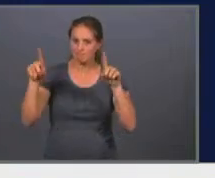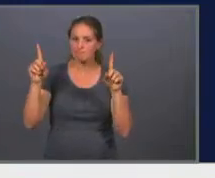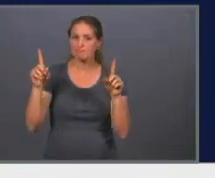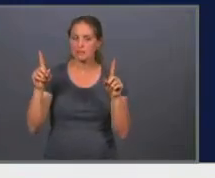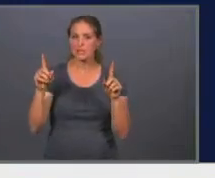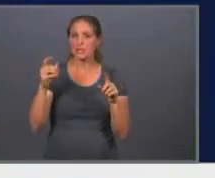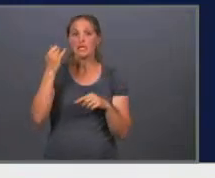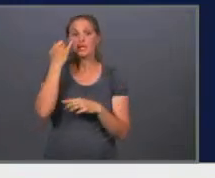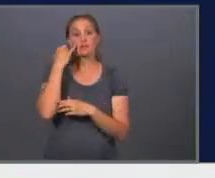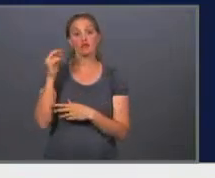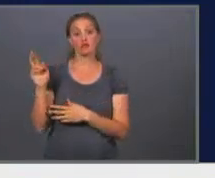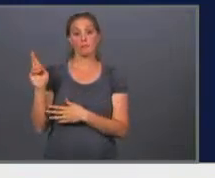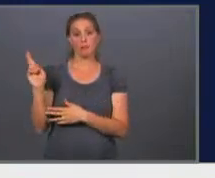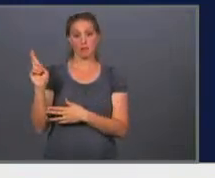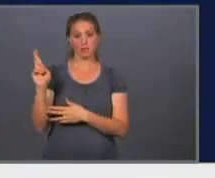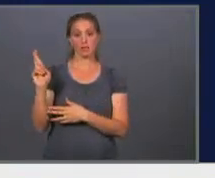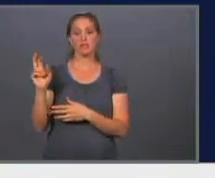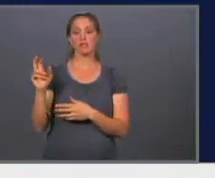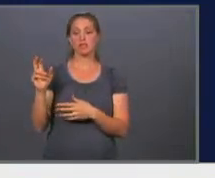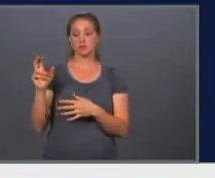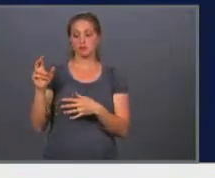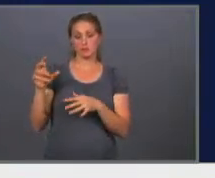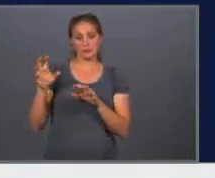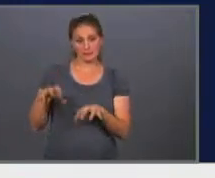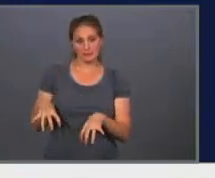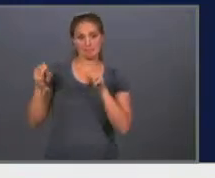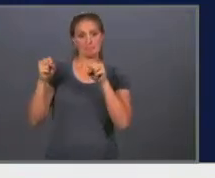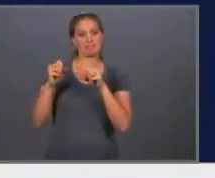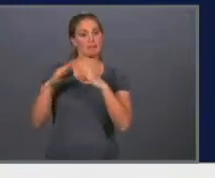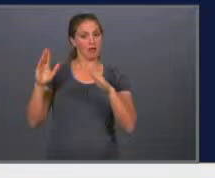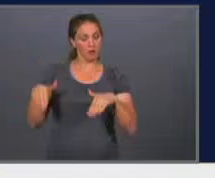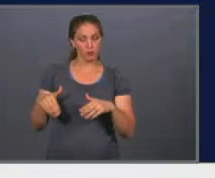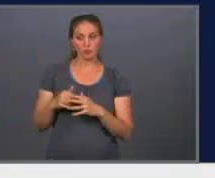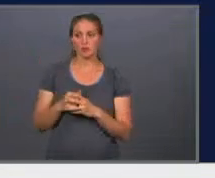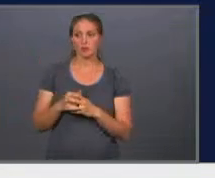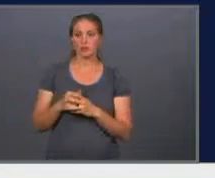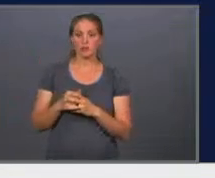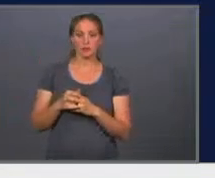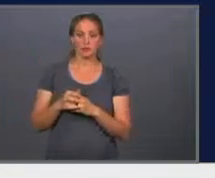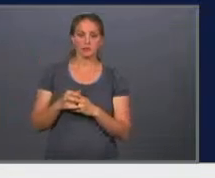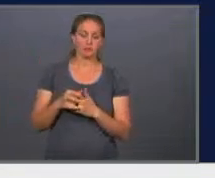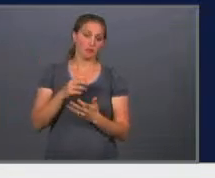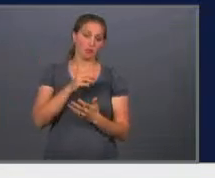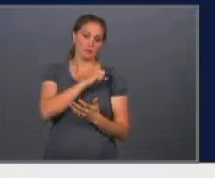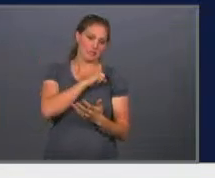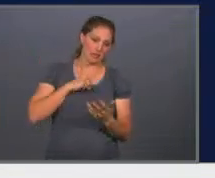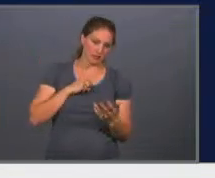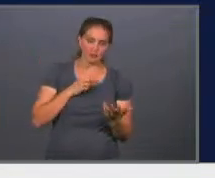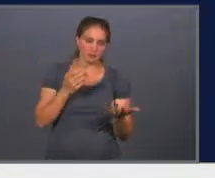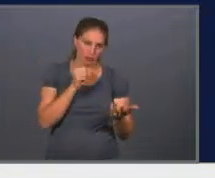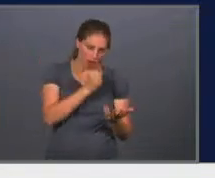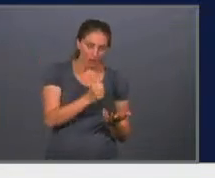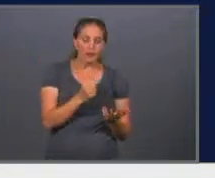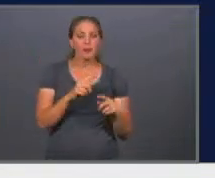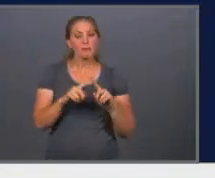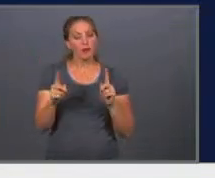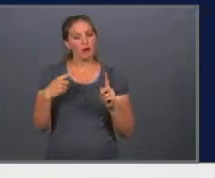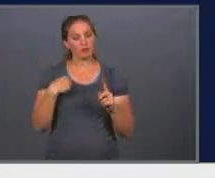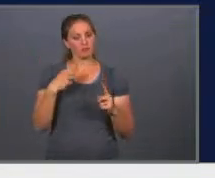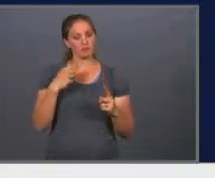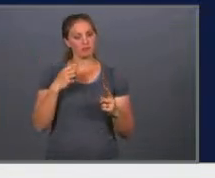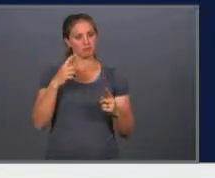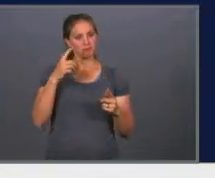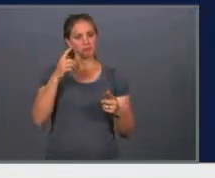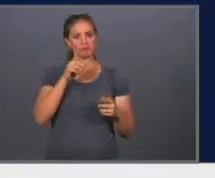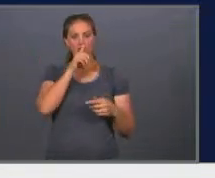if Republicans were to take back the House, and whether it's the Senate or not, I'm confident that we can be able to